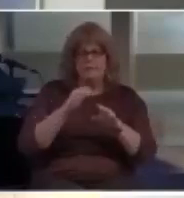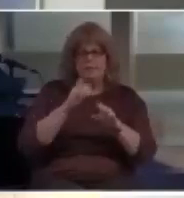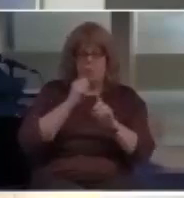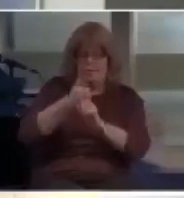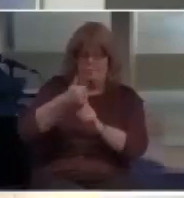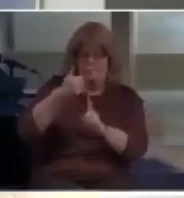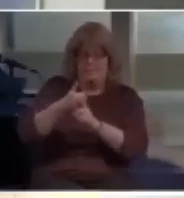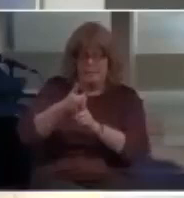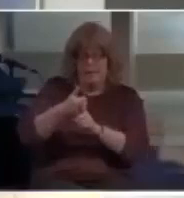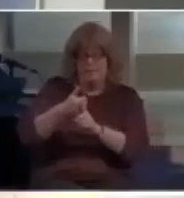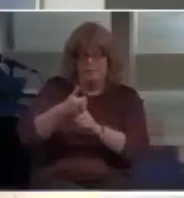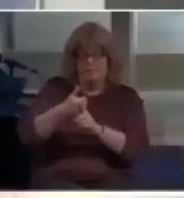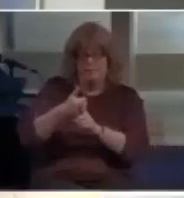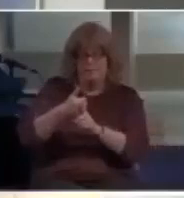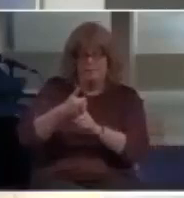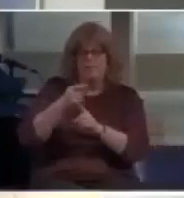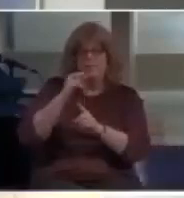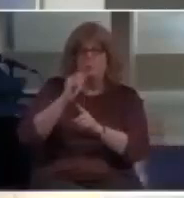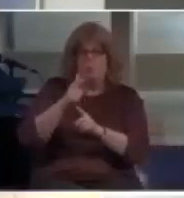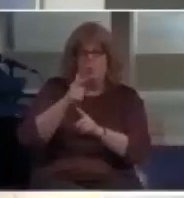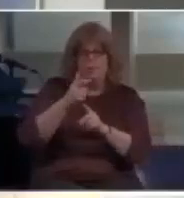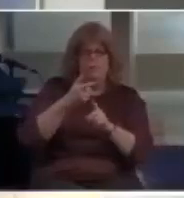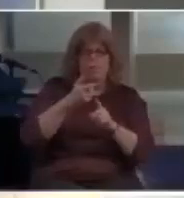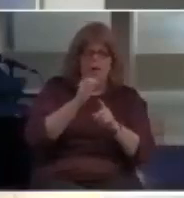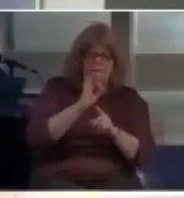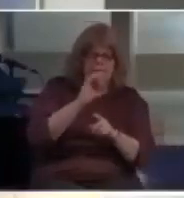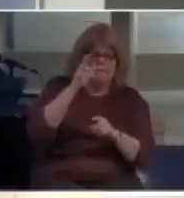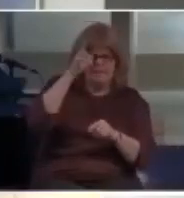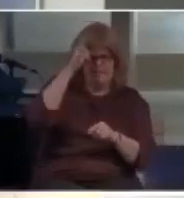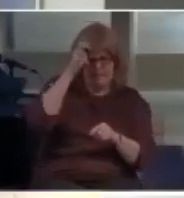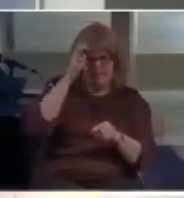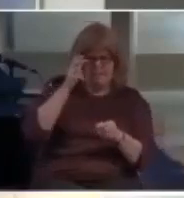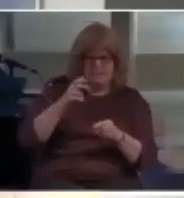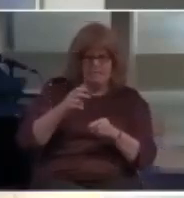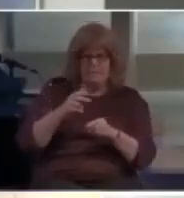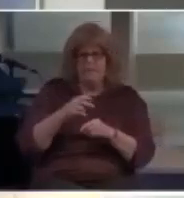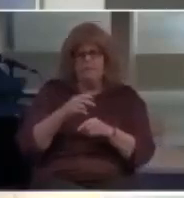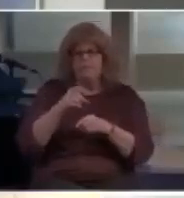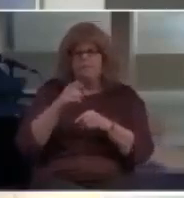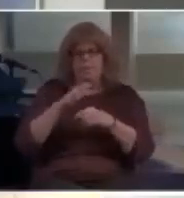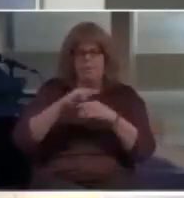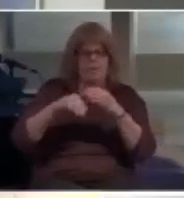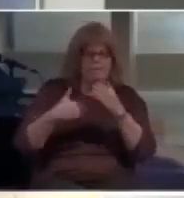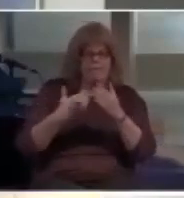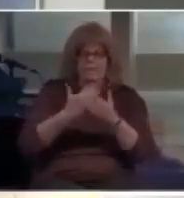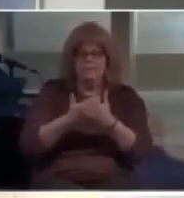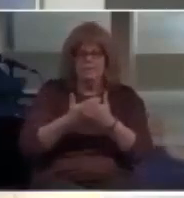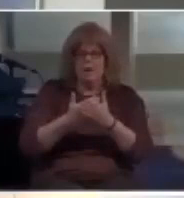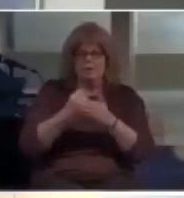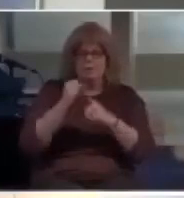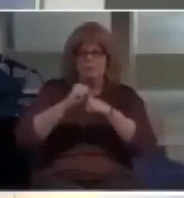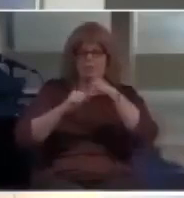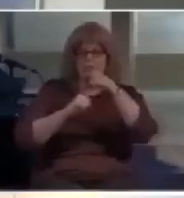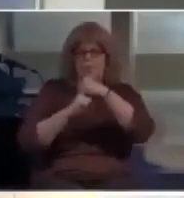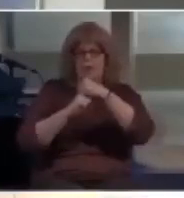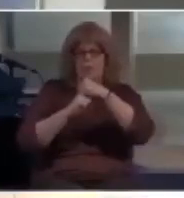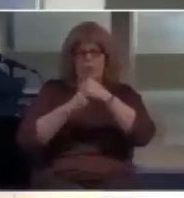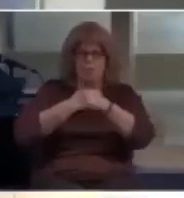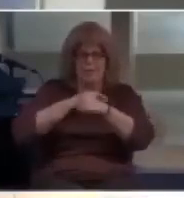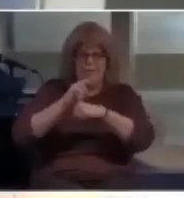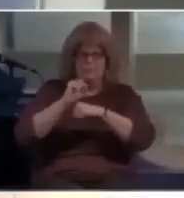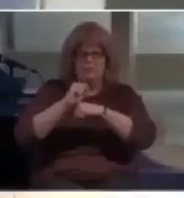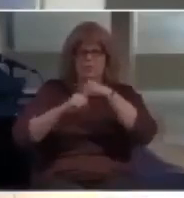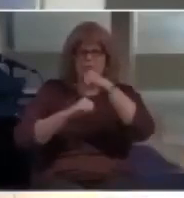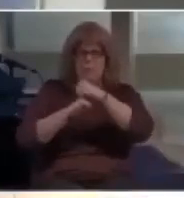himself the tool of Satan. And so we have an entire structure, religious